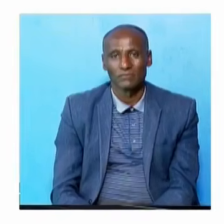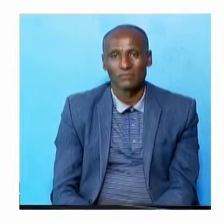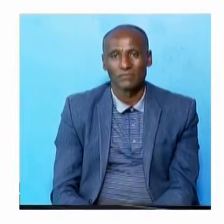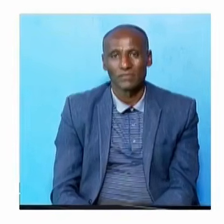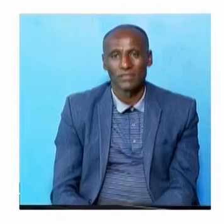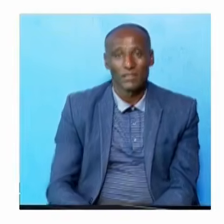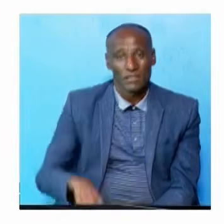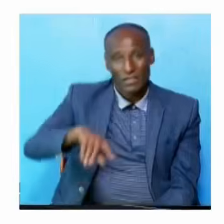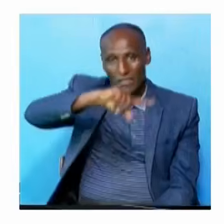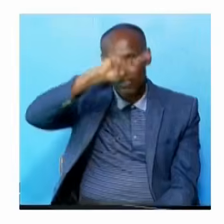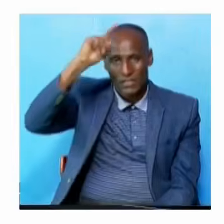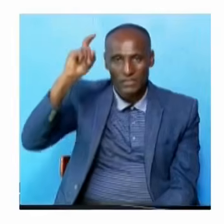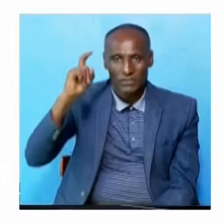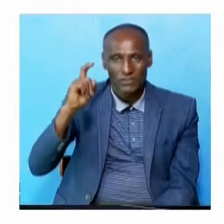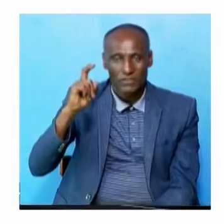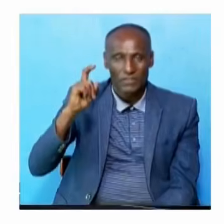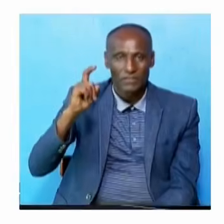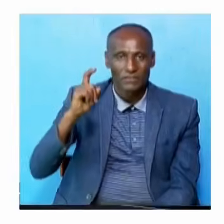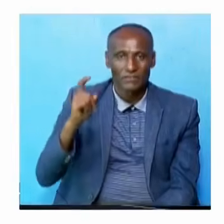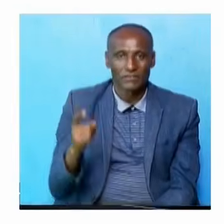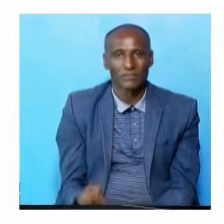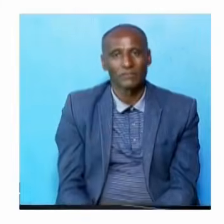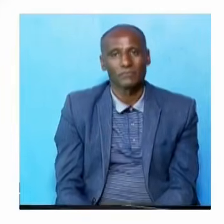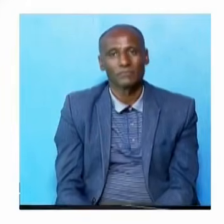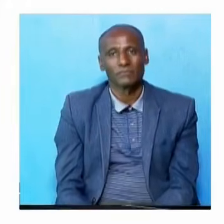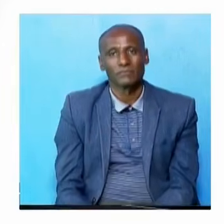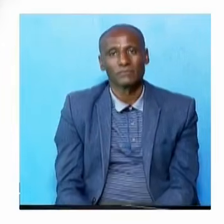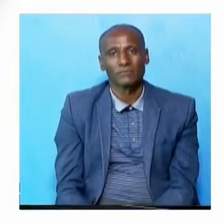interrogative or